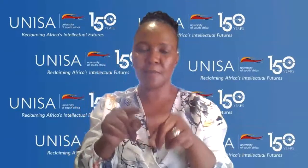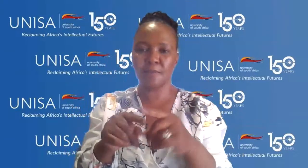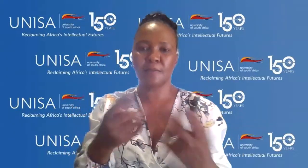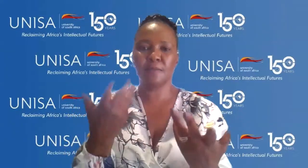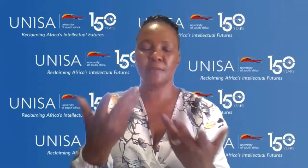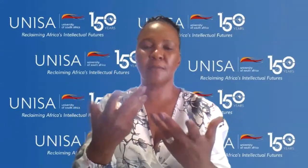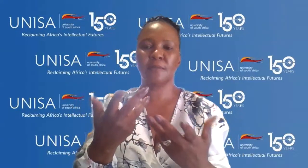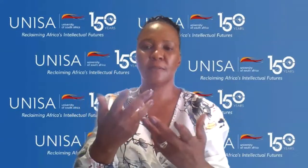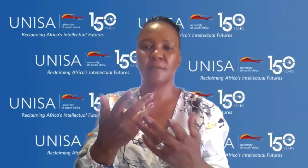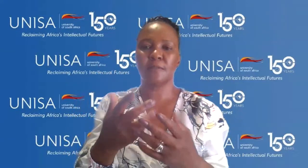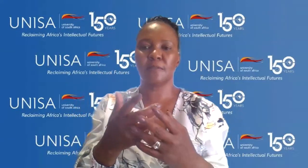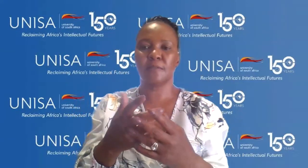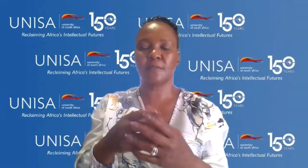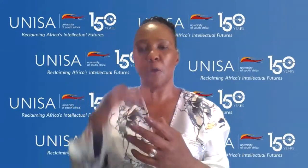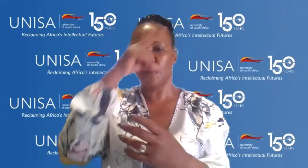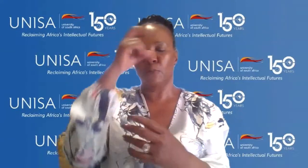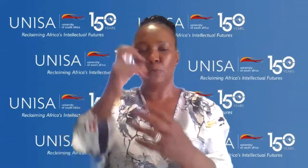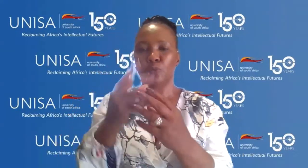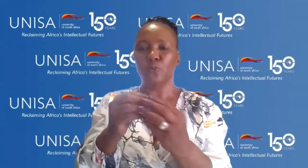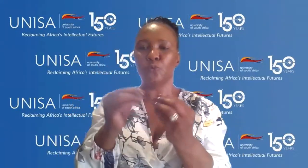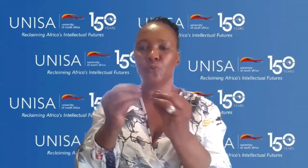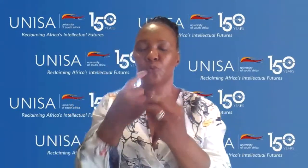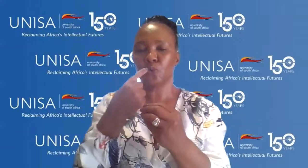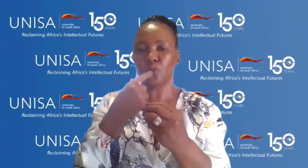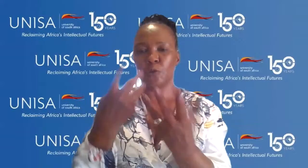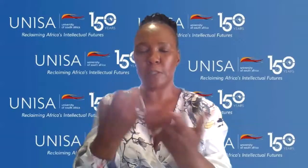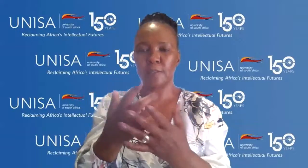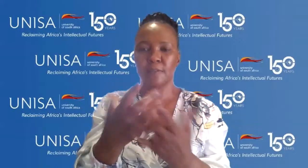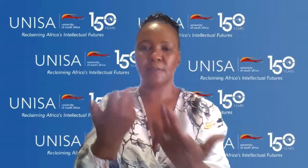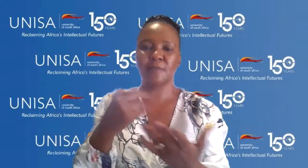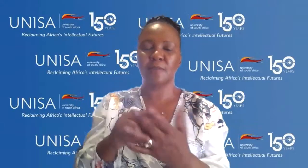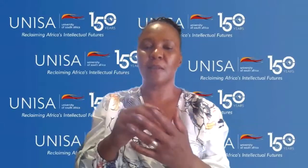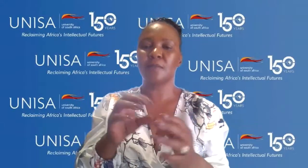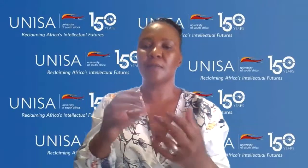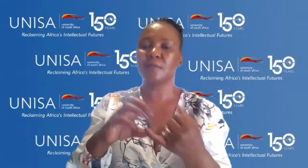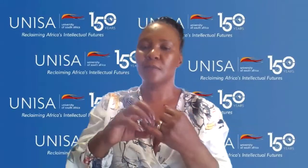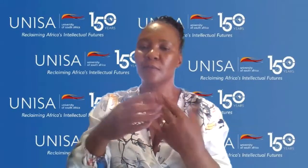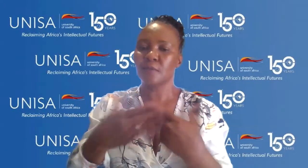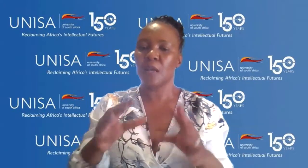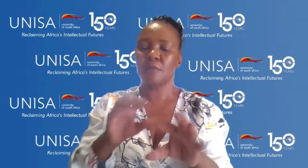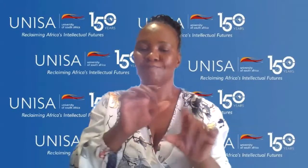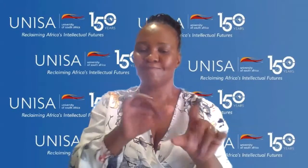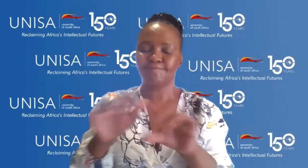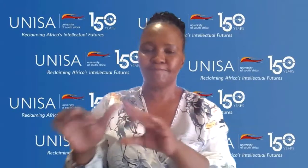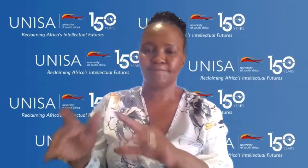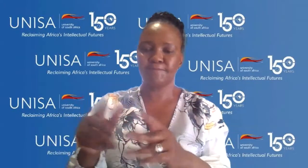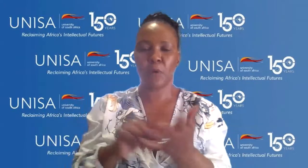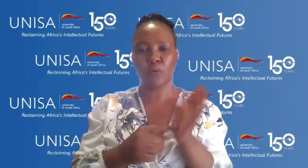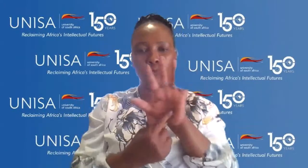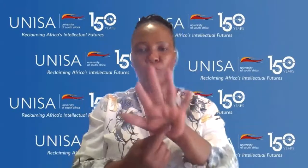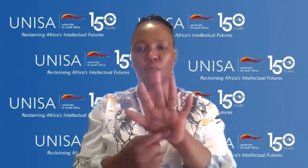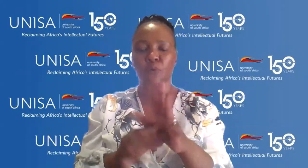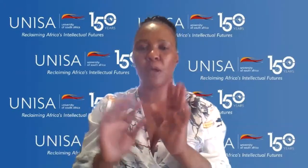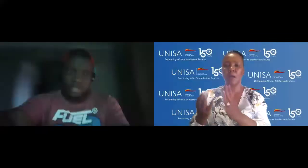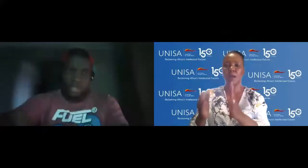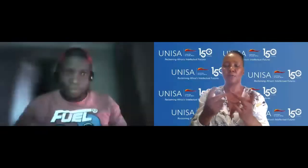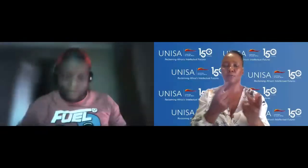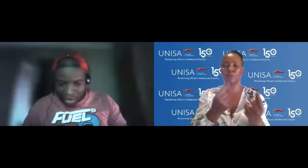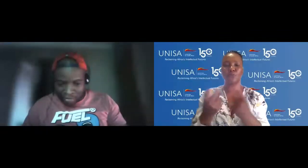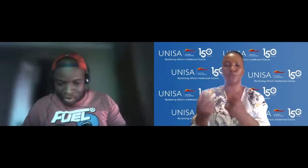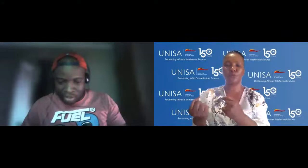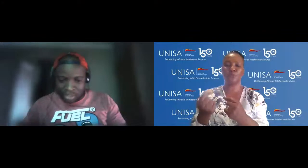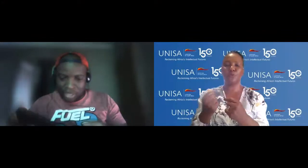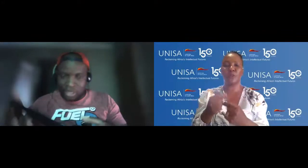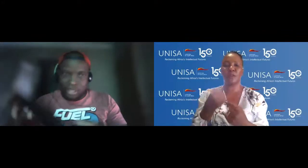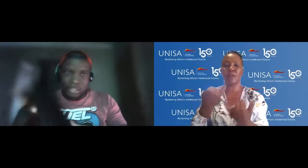and keyboard, and you can start typing. So let me just show this on camera. It's right